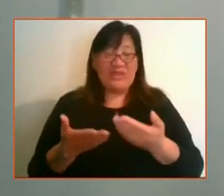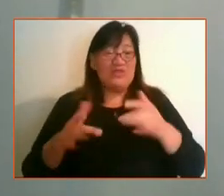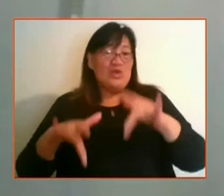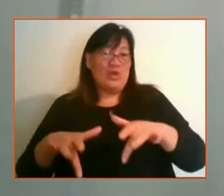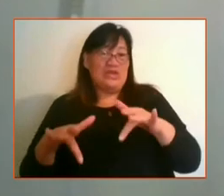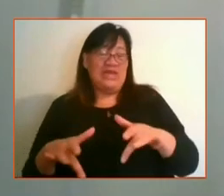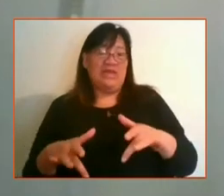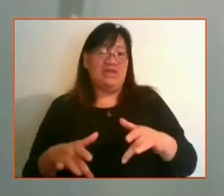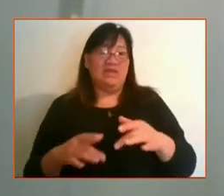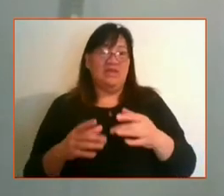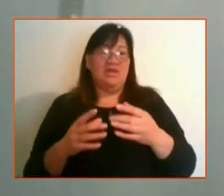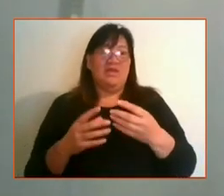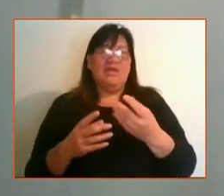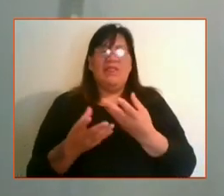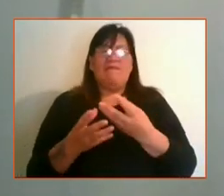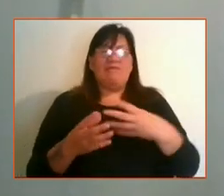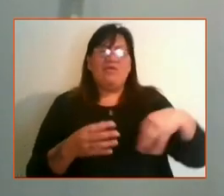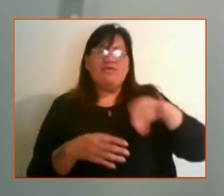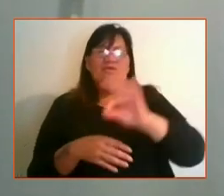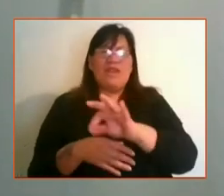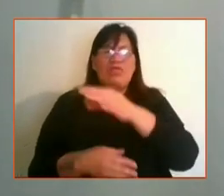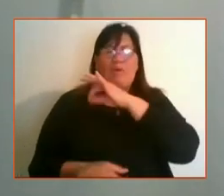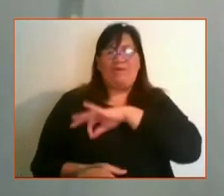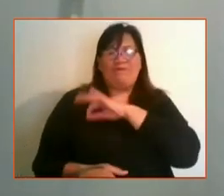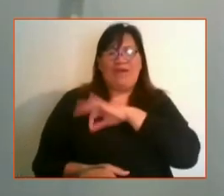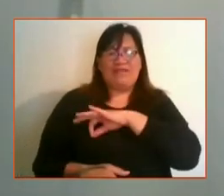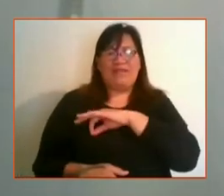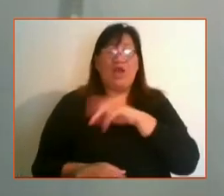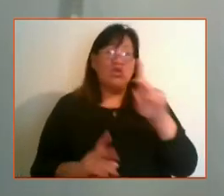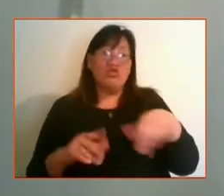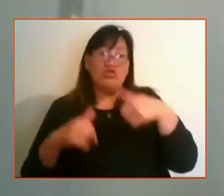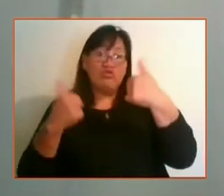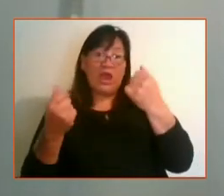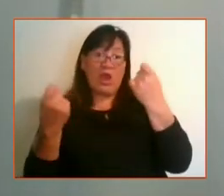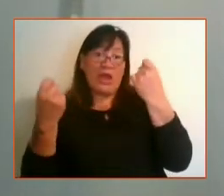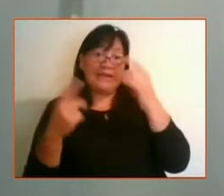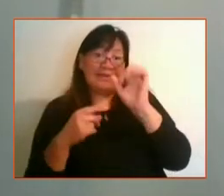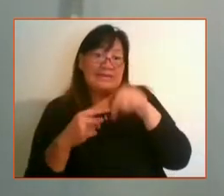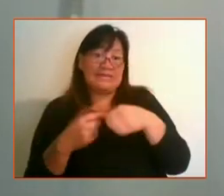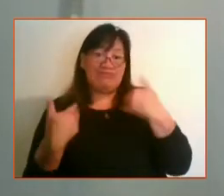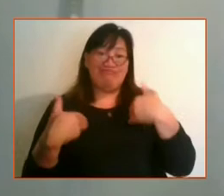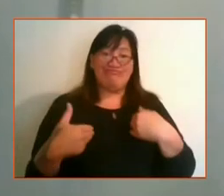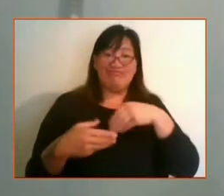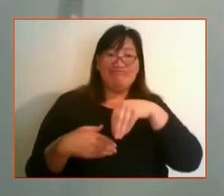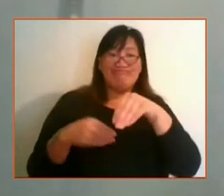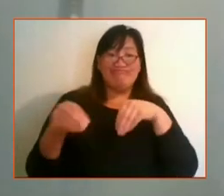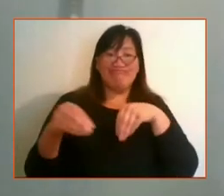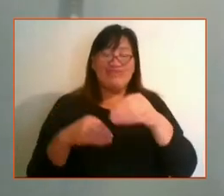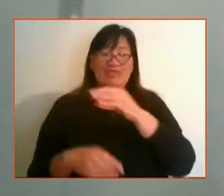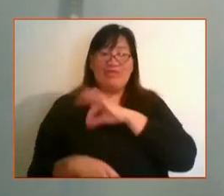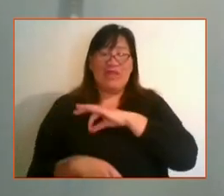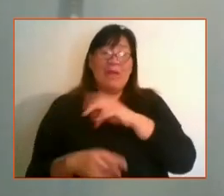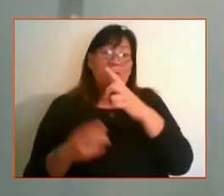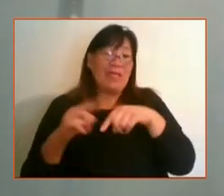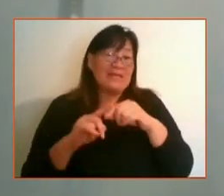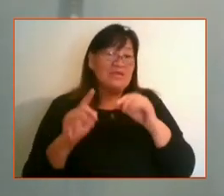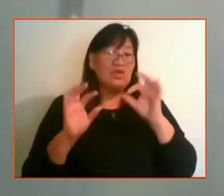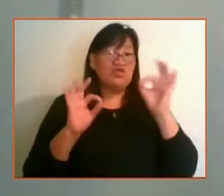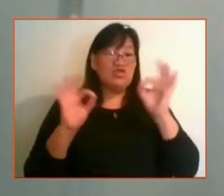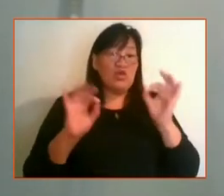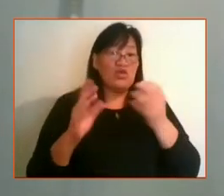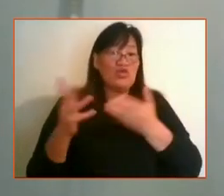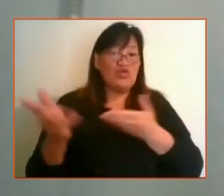Philanthropic funding, I have to say, is a great idea. But even our social services, our proven